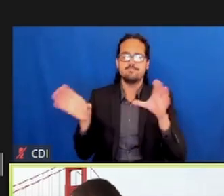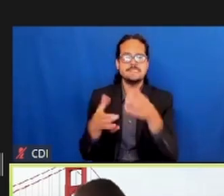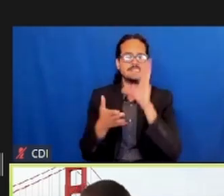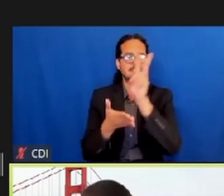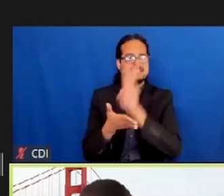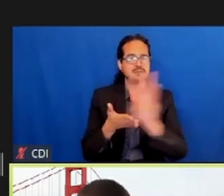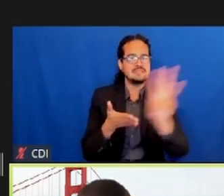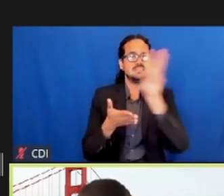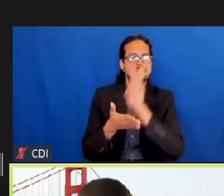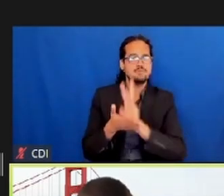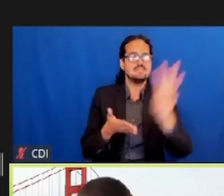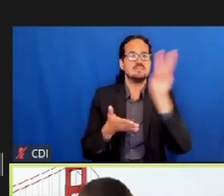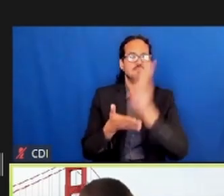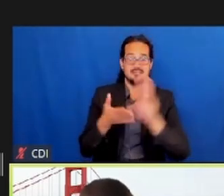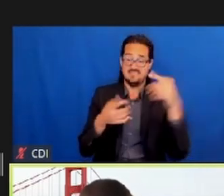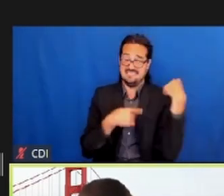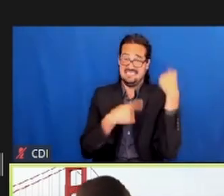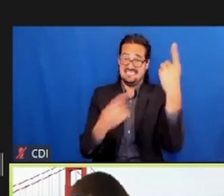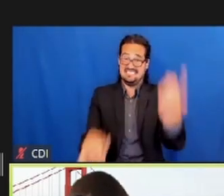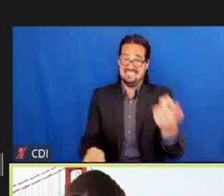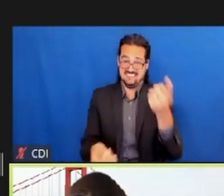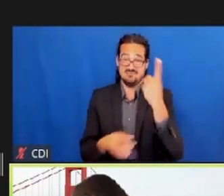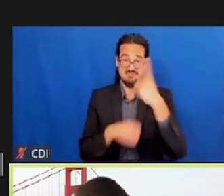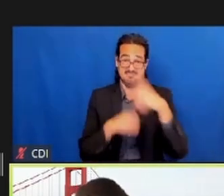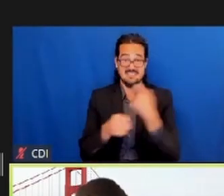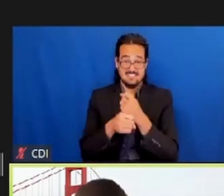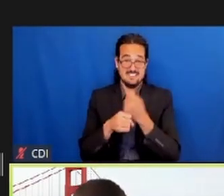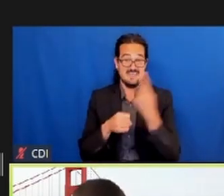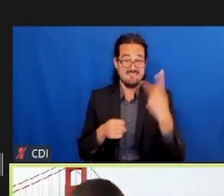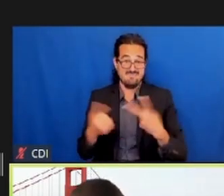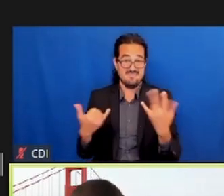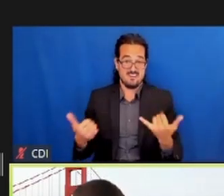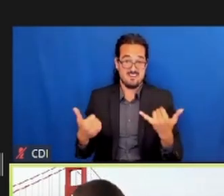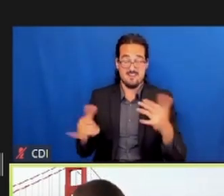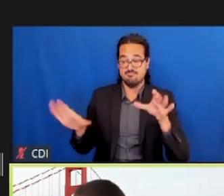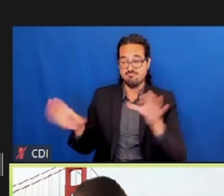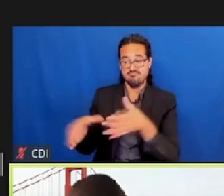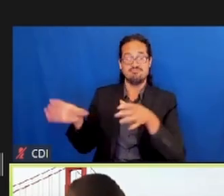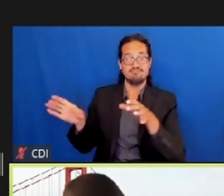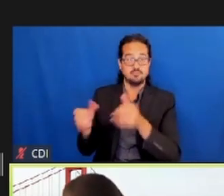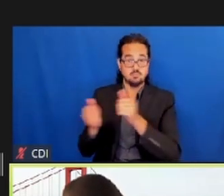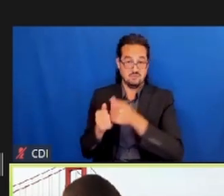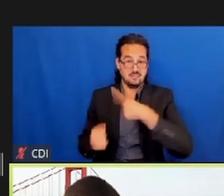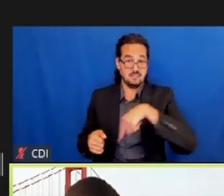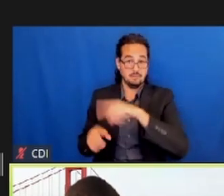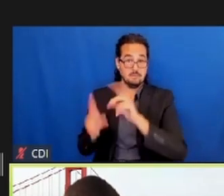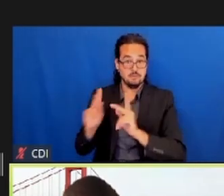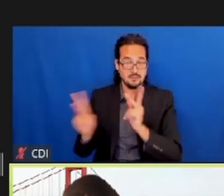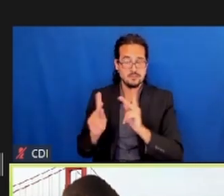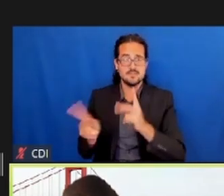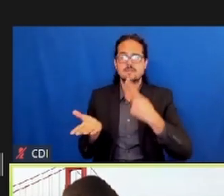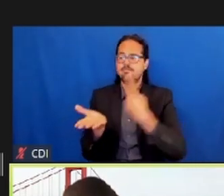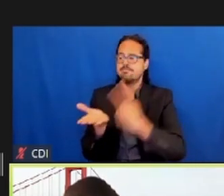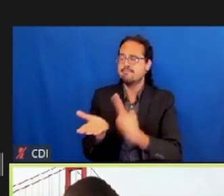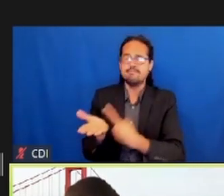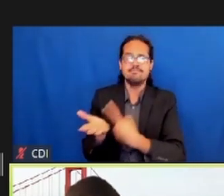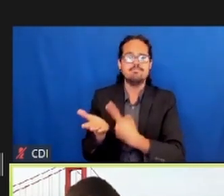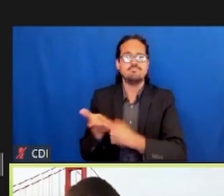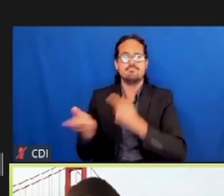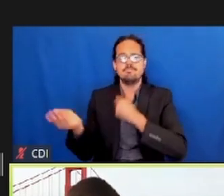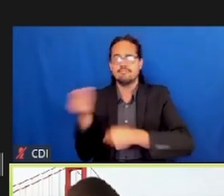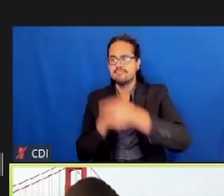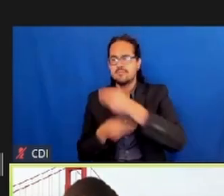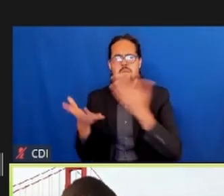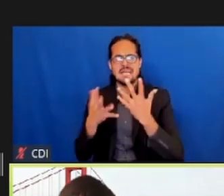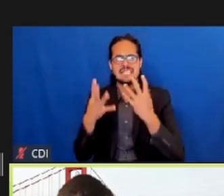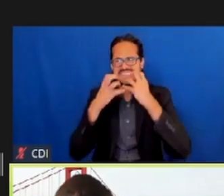And we've been focused on facilitating a vital exchange of information, best practices, and policy initiatives among a number